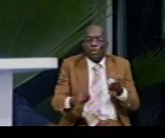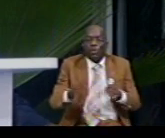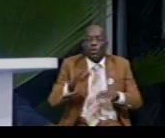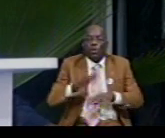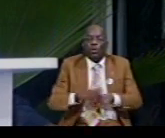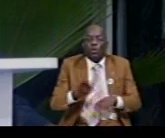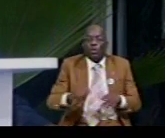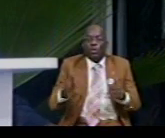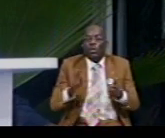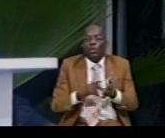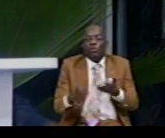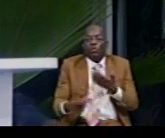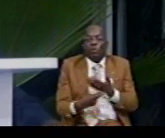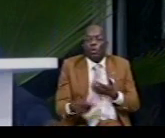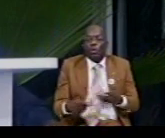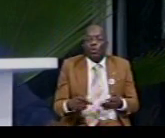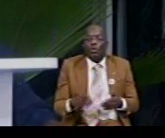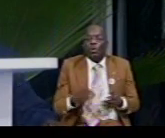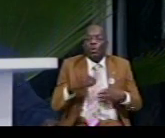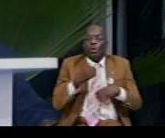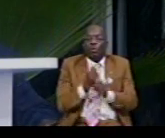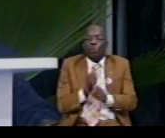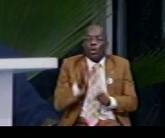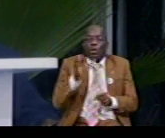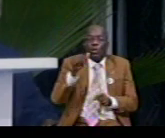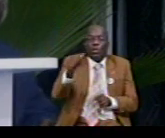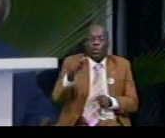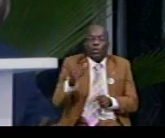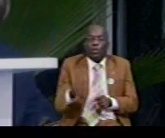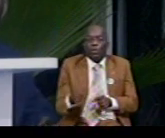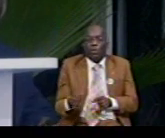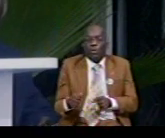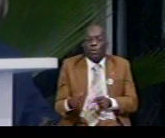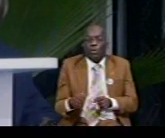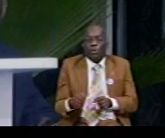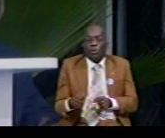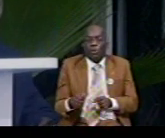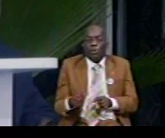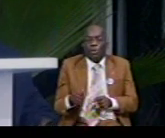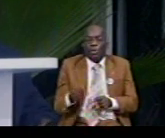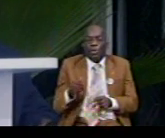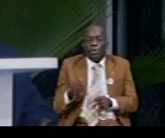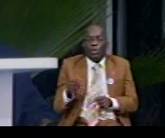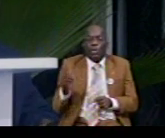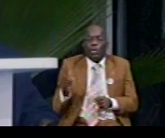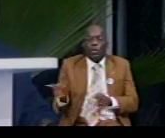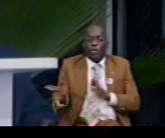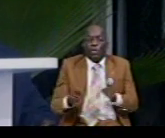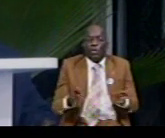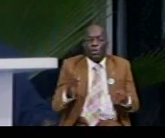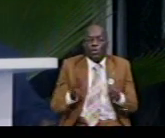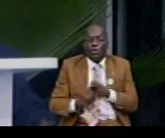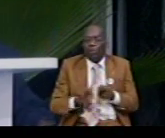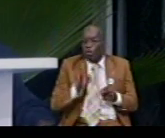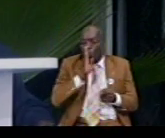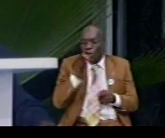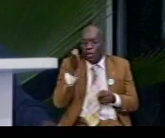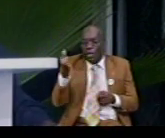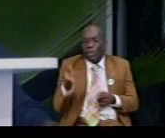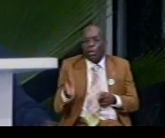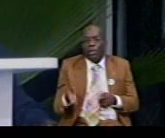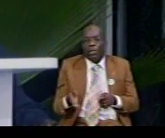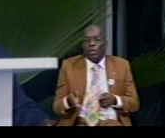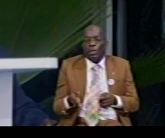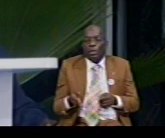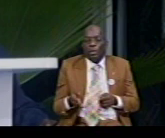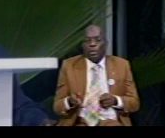program. Avail yourself of this great opportunity to attend wherever you are. There